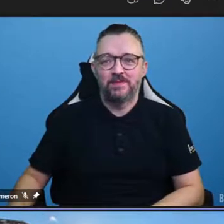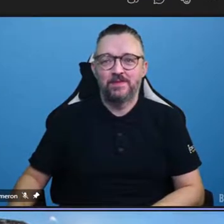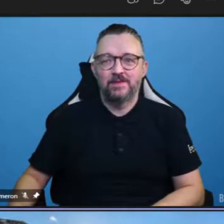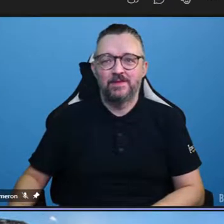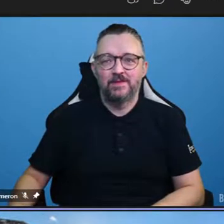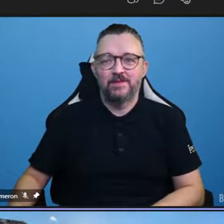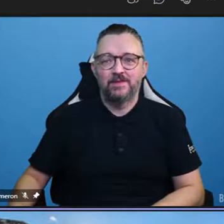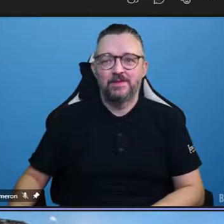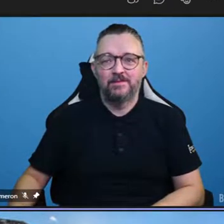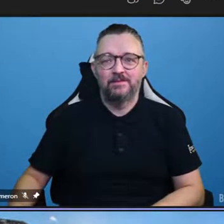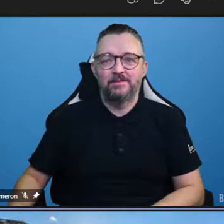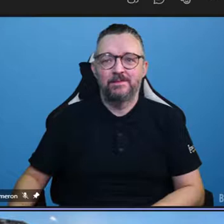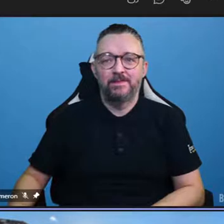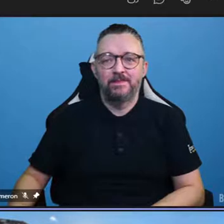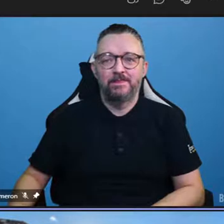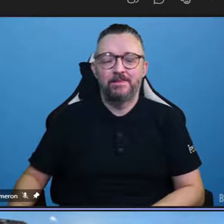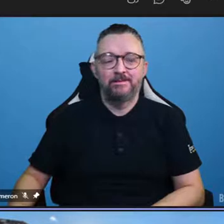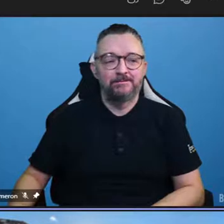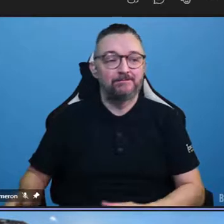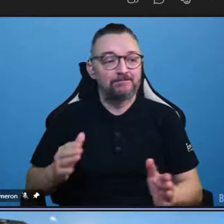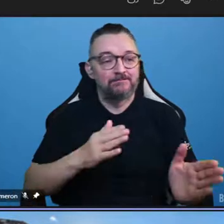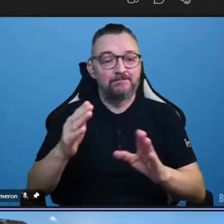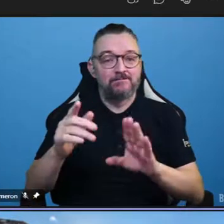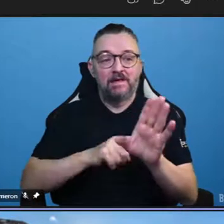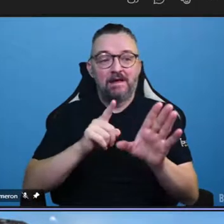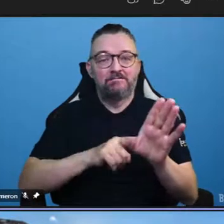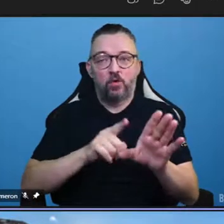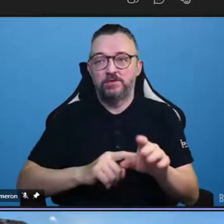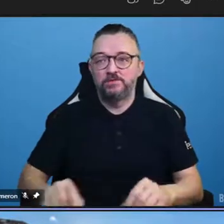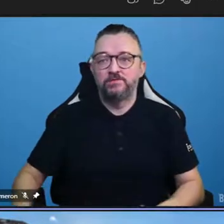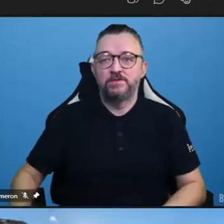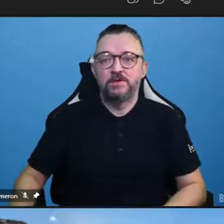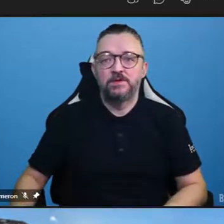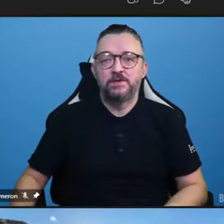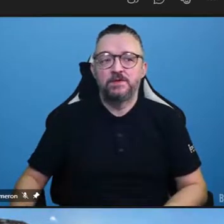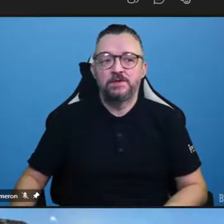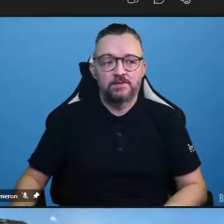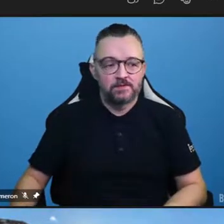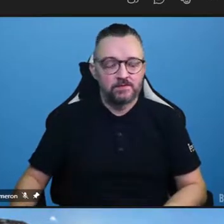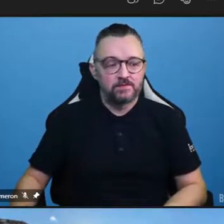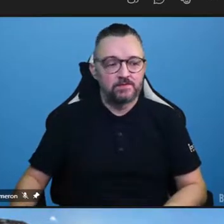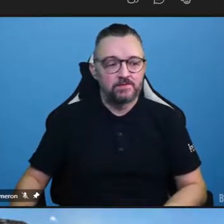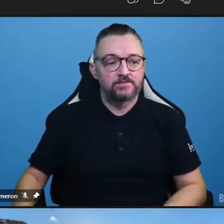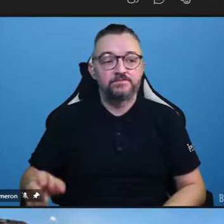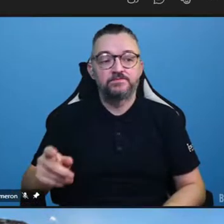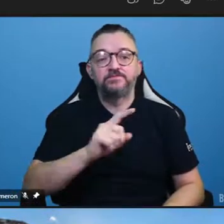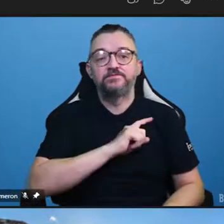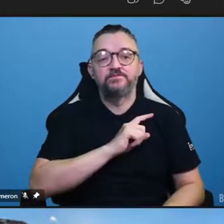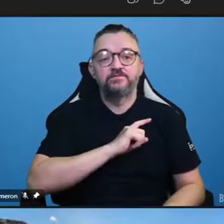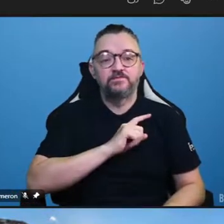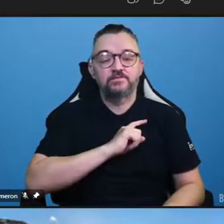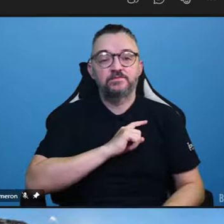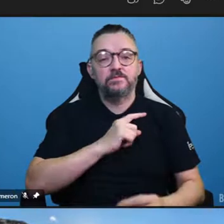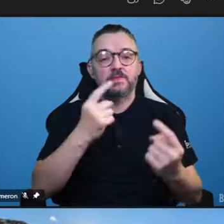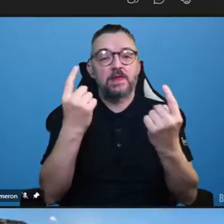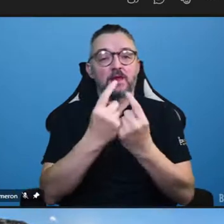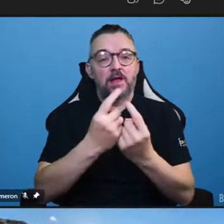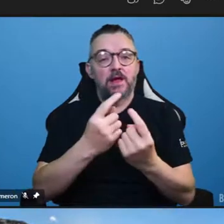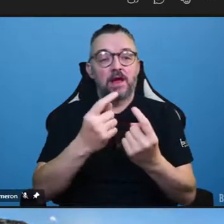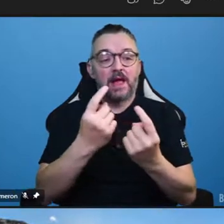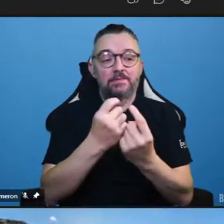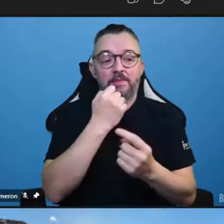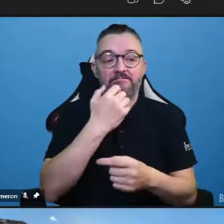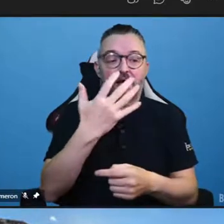Okay, and with that, I think we'll move on to Yvonne. Thank you, Chair. So the purpose of agenda item 5, which